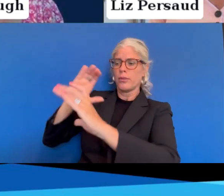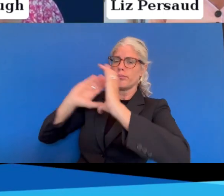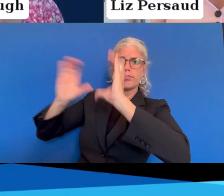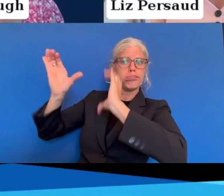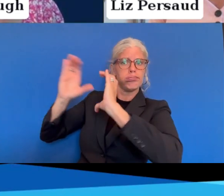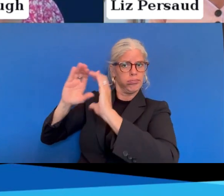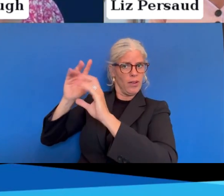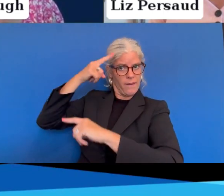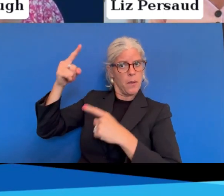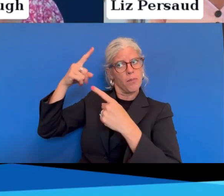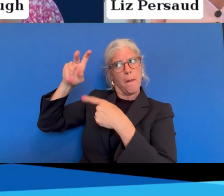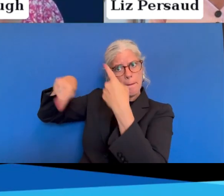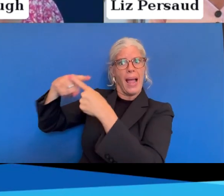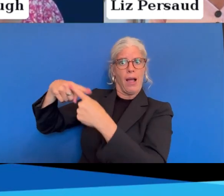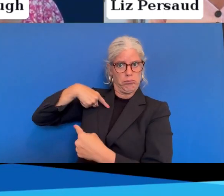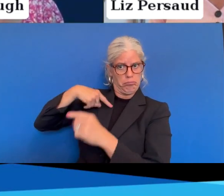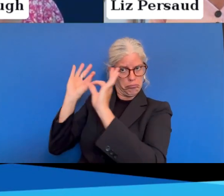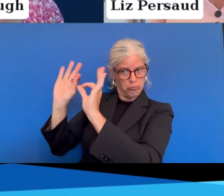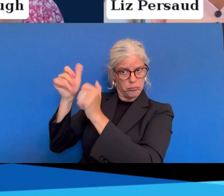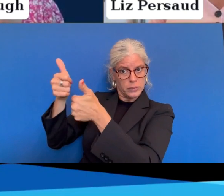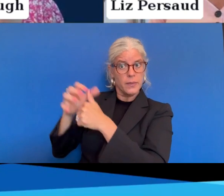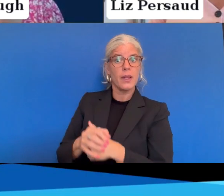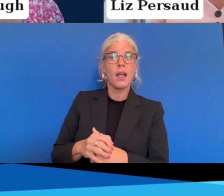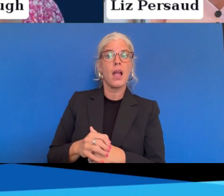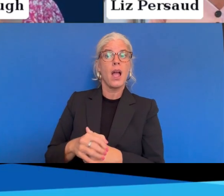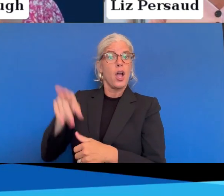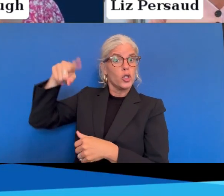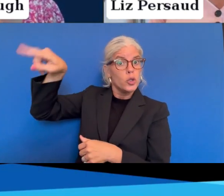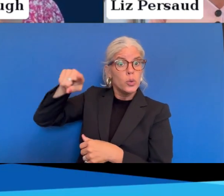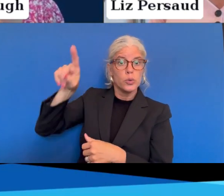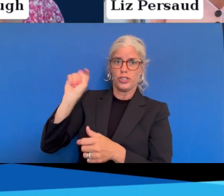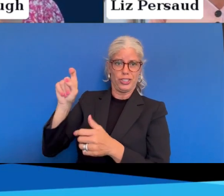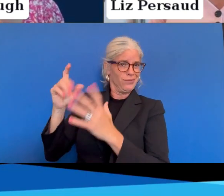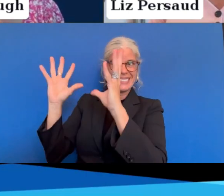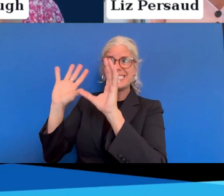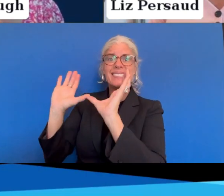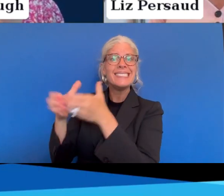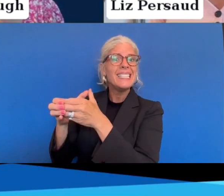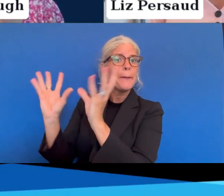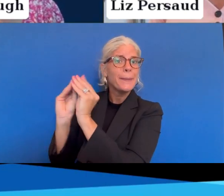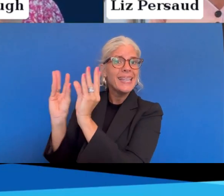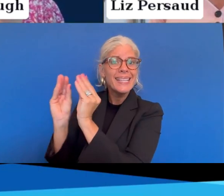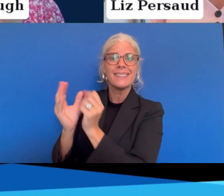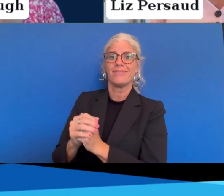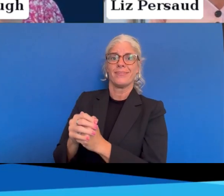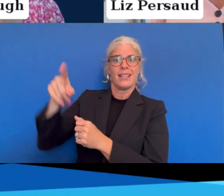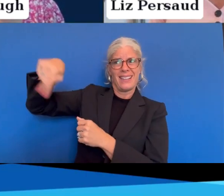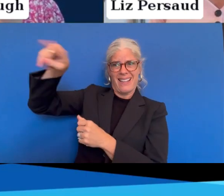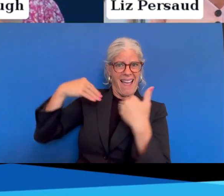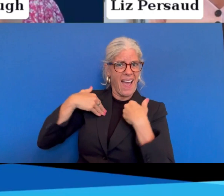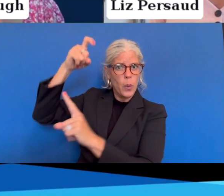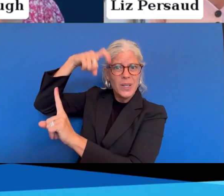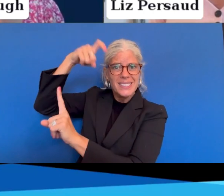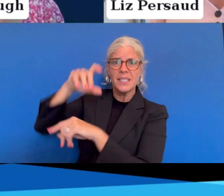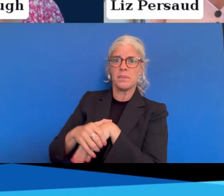your healthcare team. I'm expecting that you guys are going to communicate on my behalf. You have a